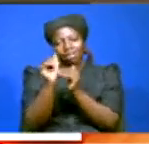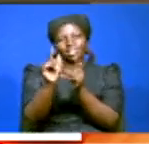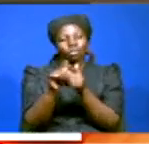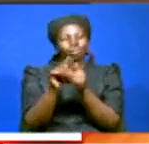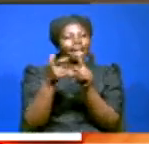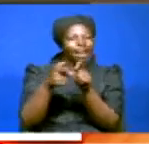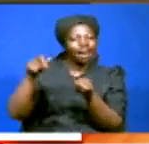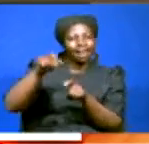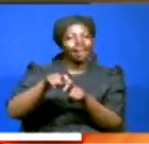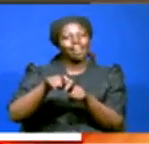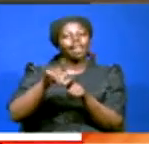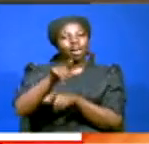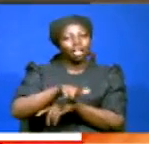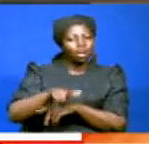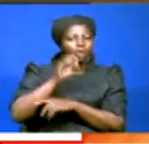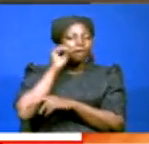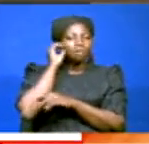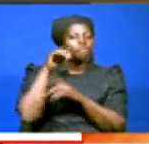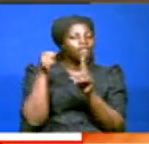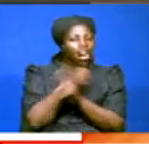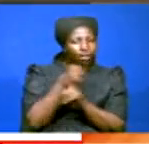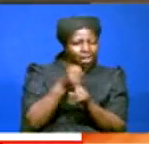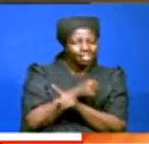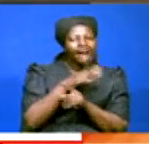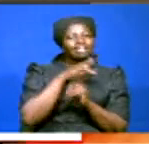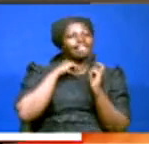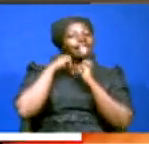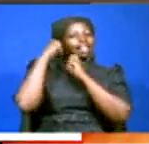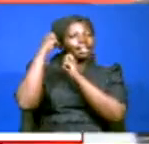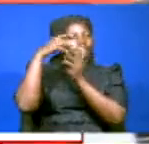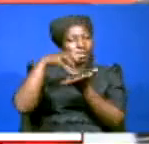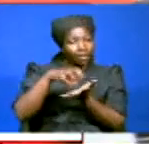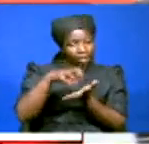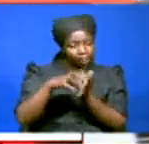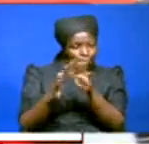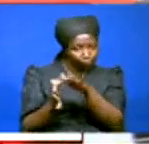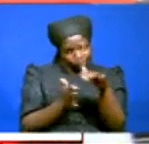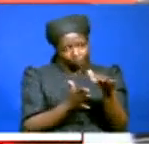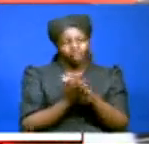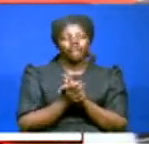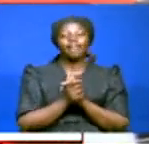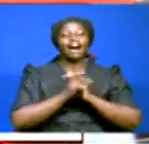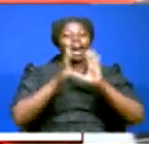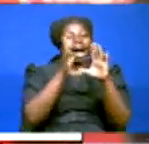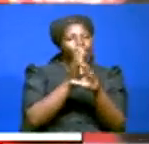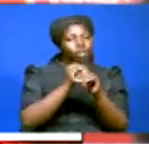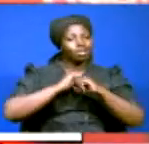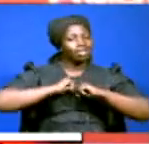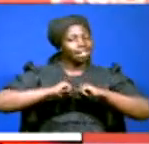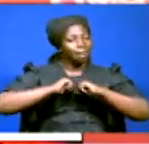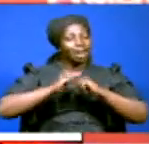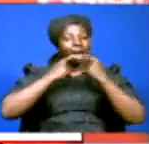violence and suicidal tendencies. Speaking in Kisii Town, the association's chairman, Charles Mogaka, announced a